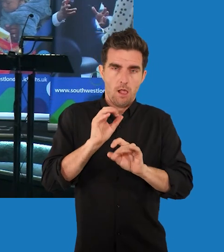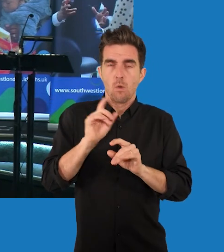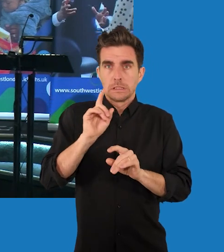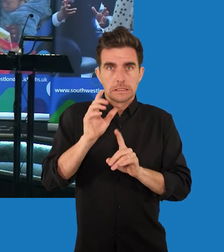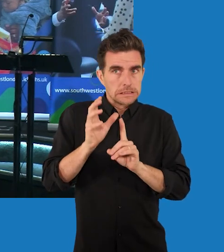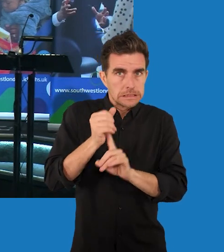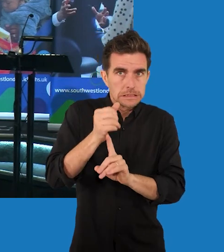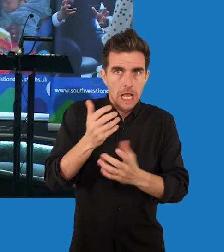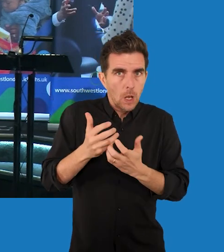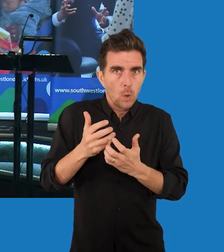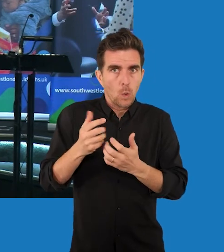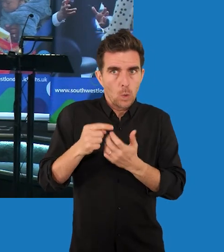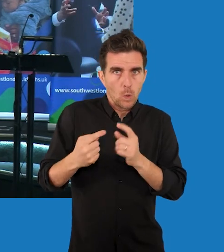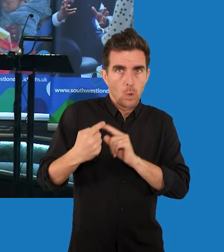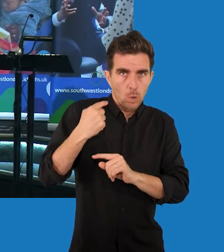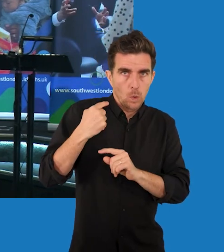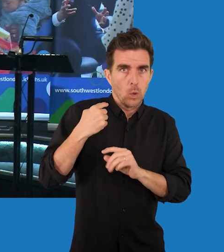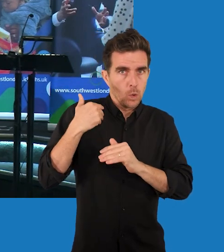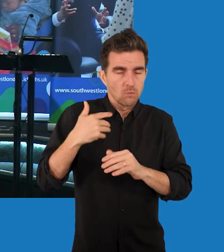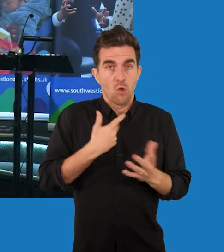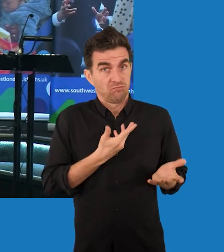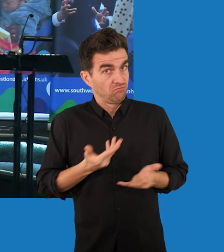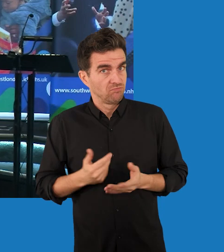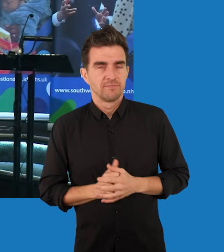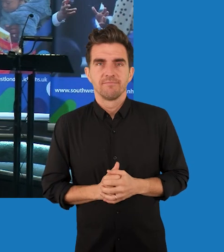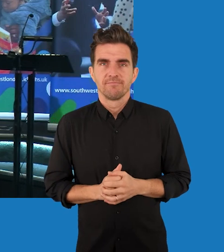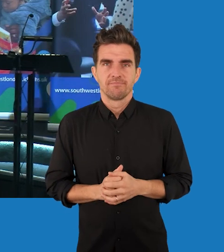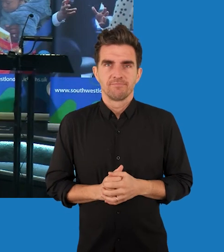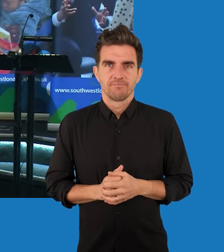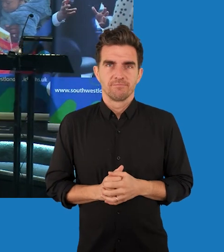Financial Officer, to tell you about the outcome for the year.